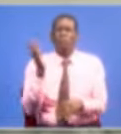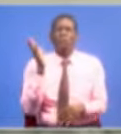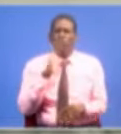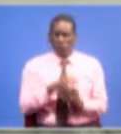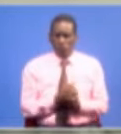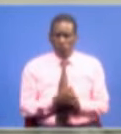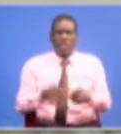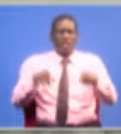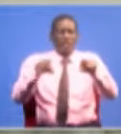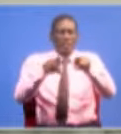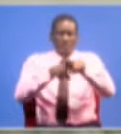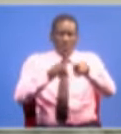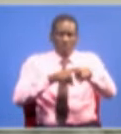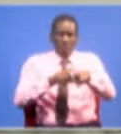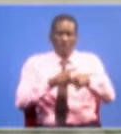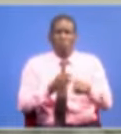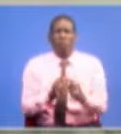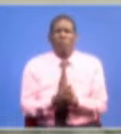Similarly,